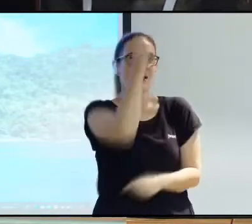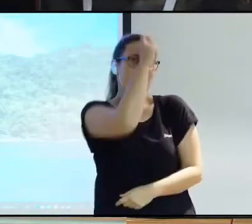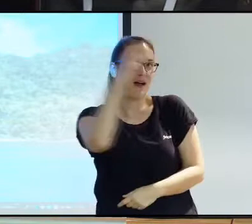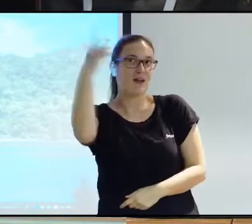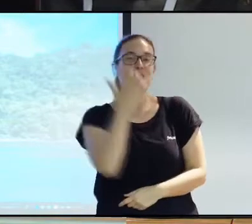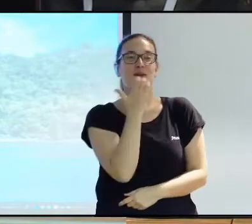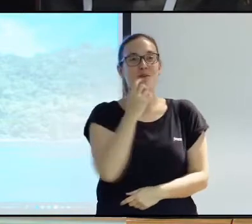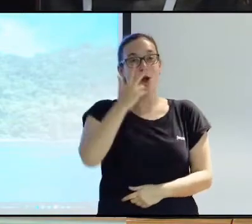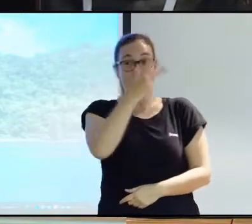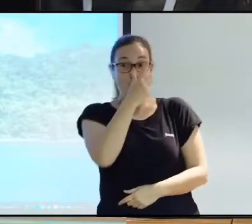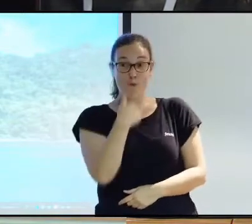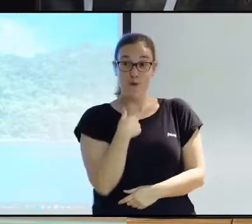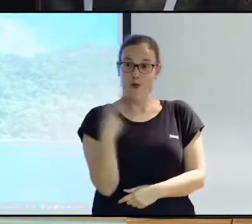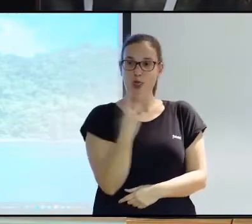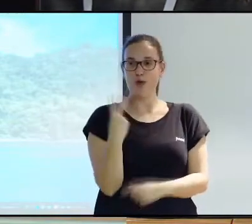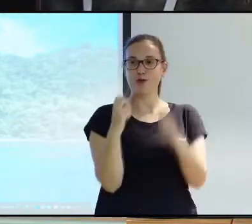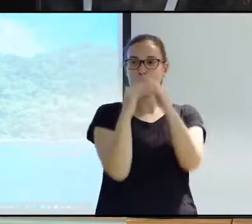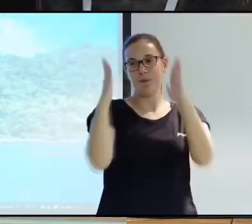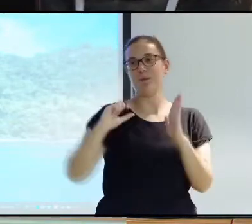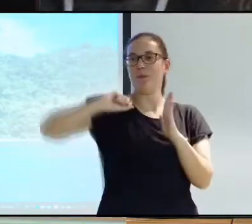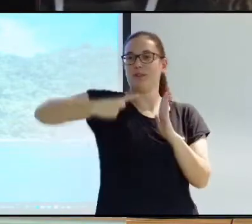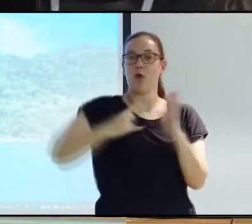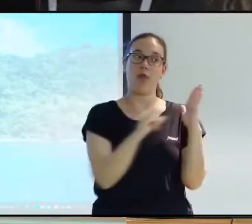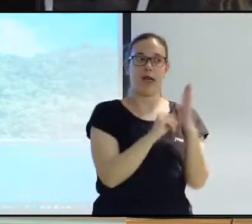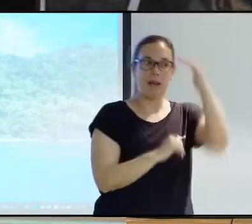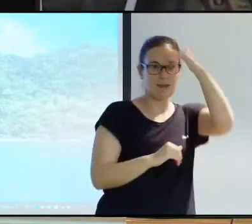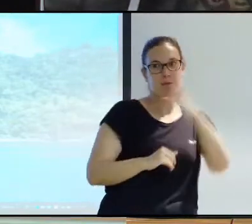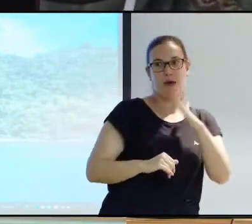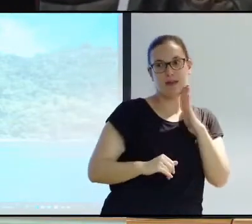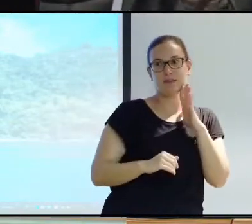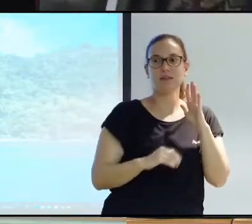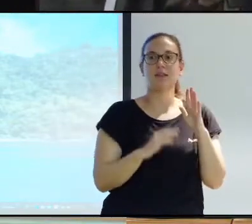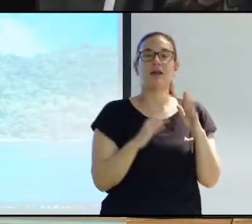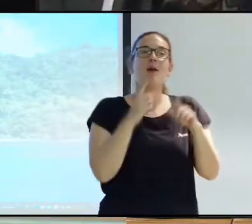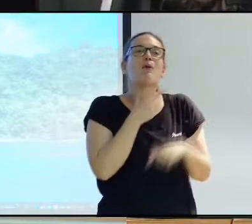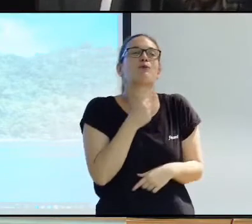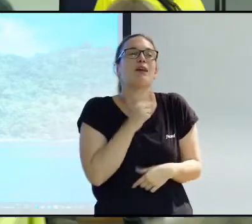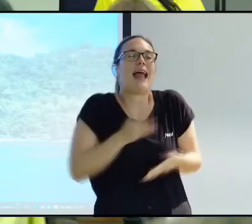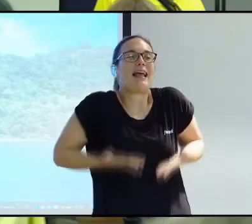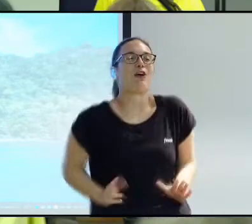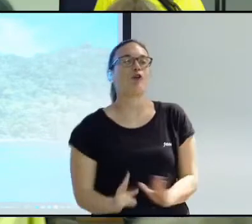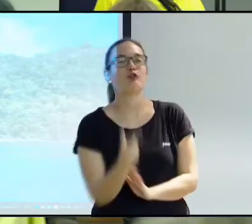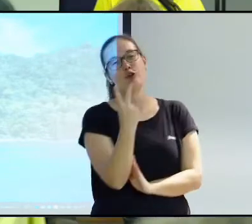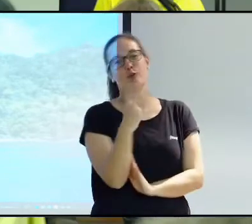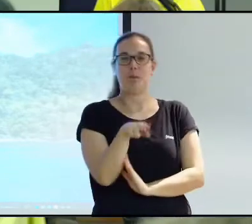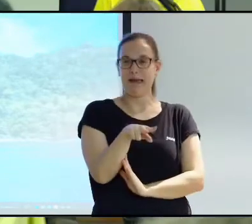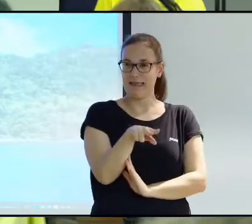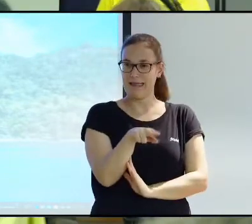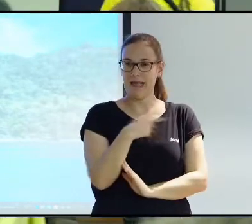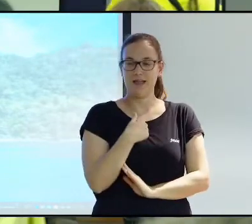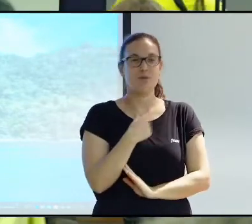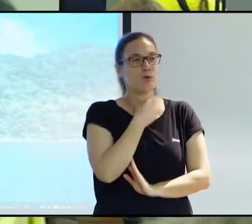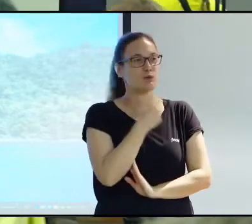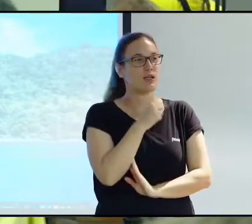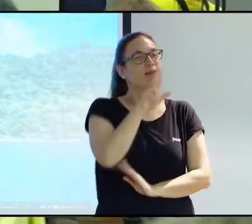fulfill my dreams. I'd be able to go and live with my boyfriend in a house near my parents, because I'd like to have children, and I'd like to have 2